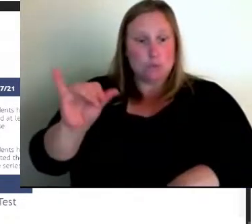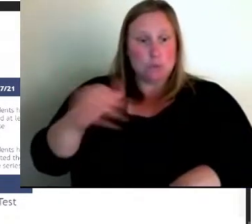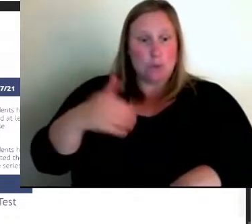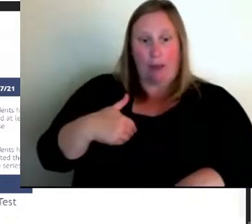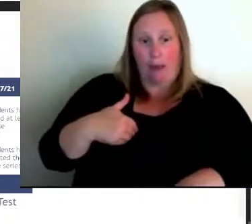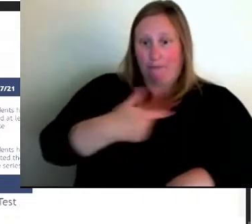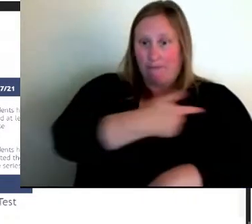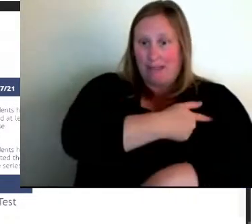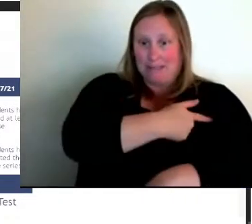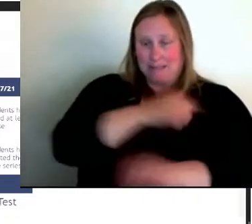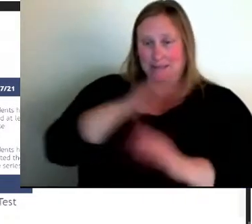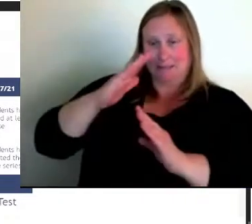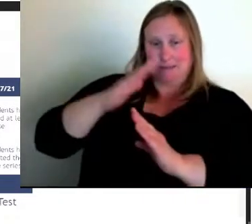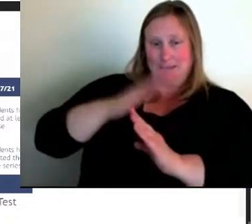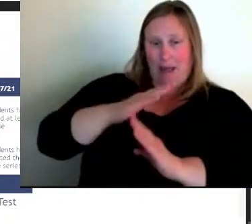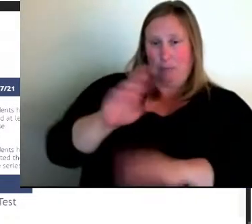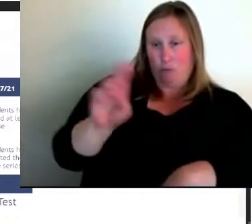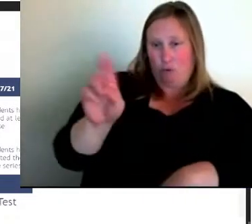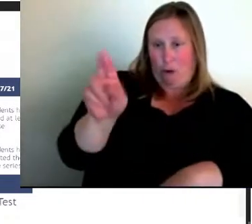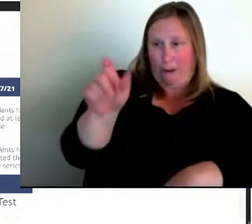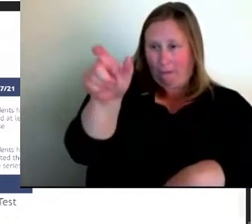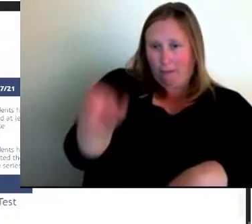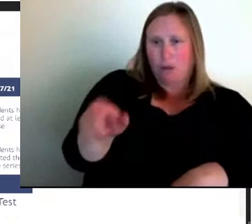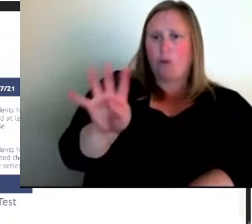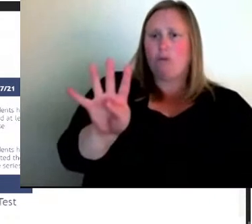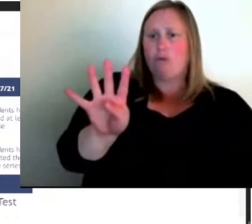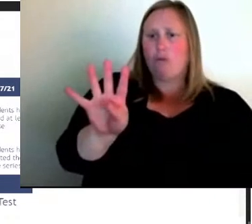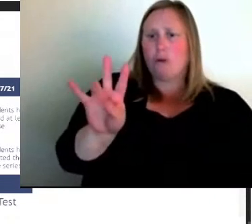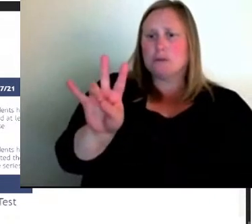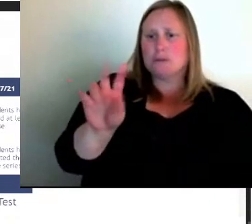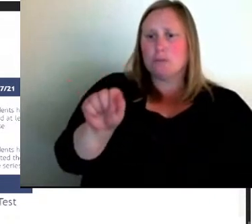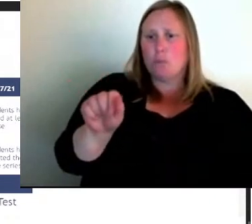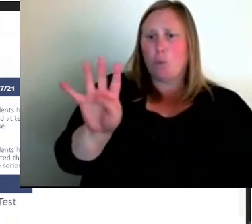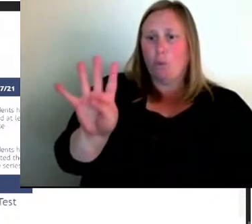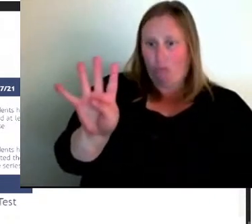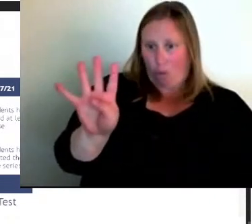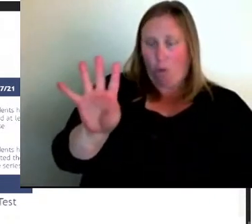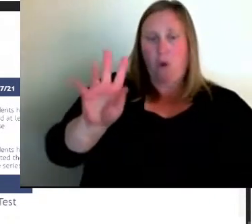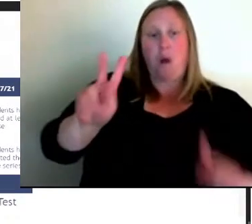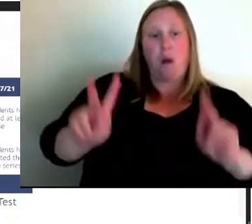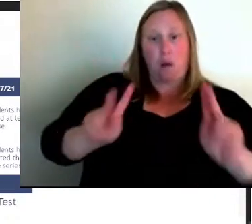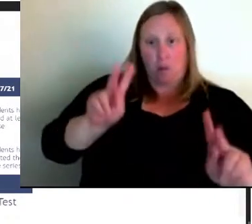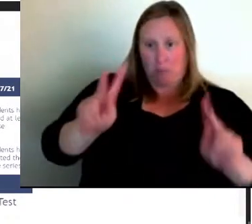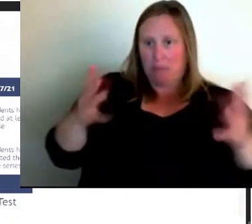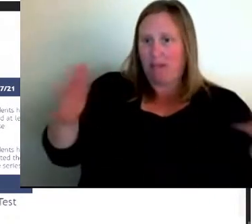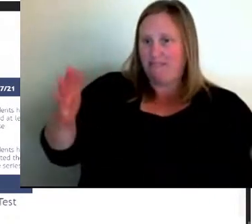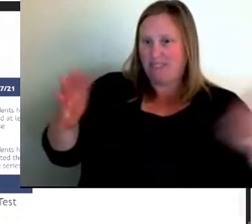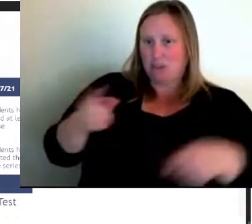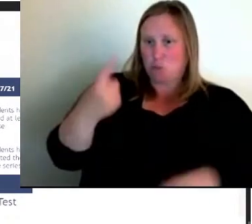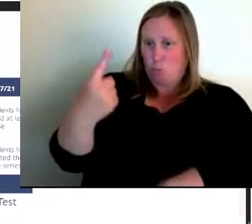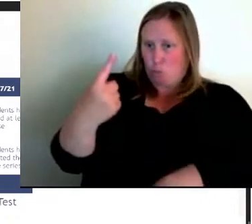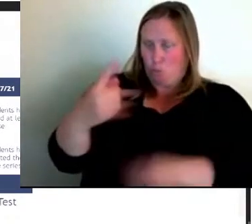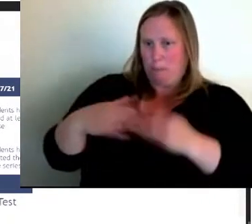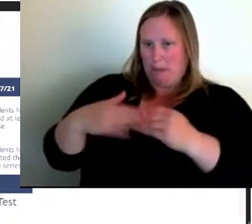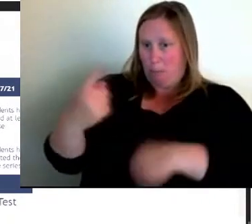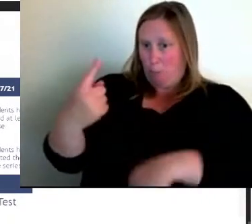here up on the top, and we have 47.4% of residents who've received at least 1 dose of vaccine